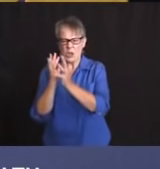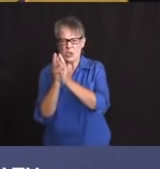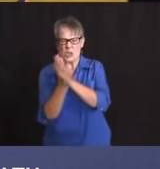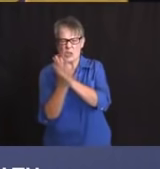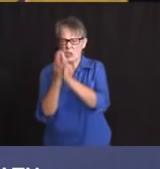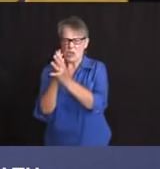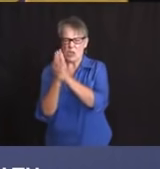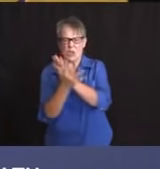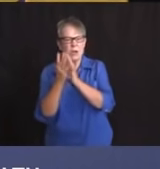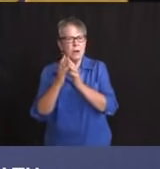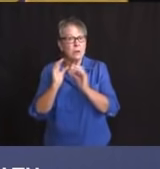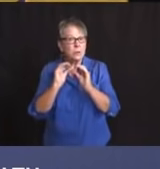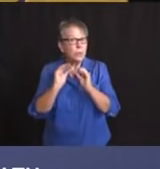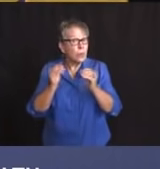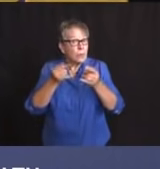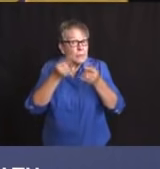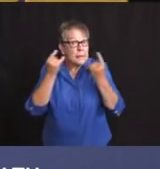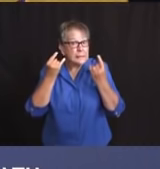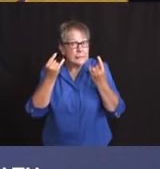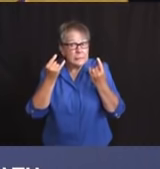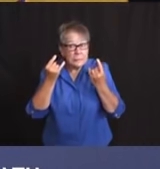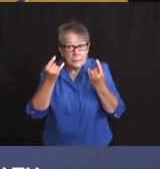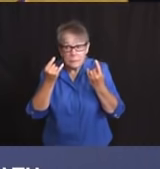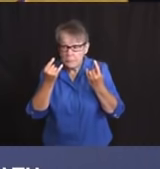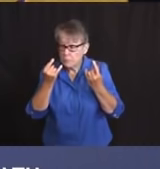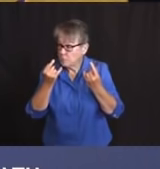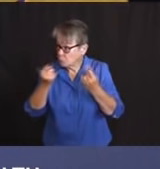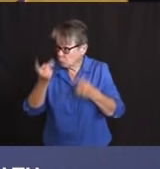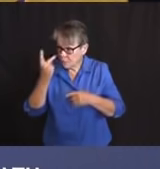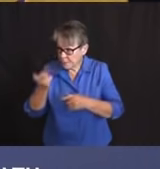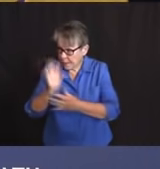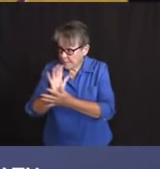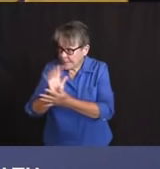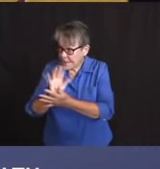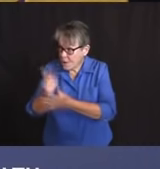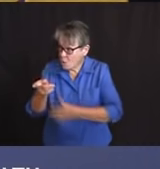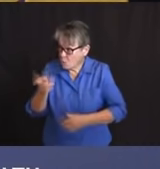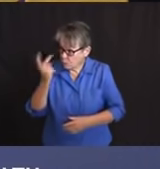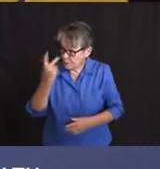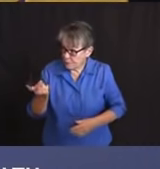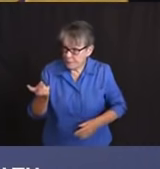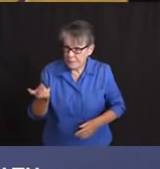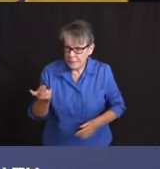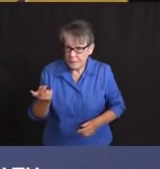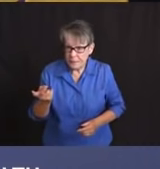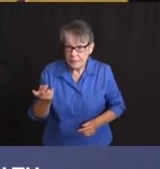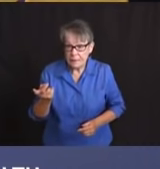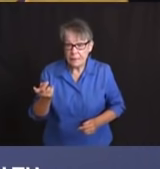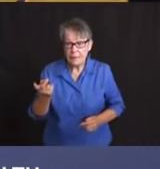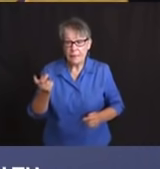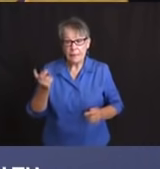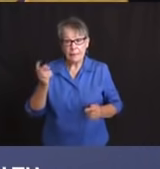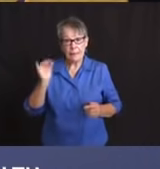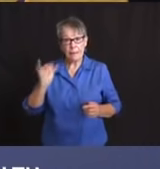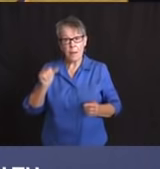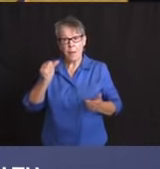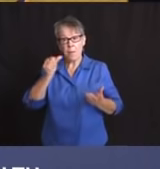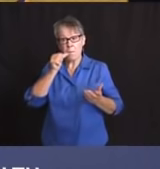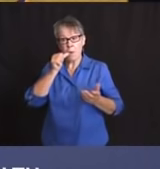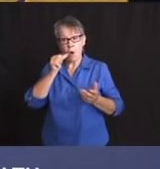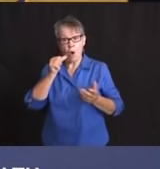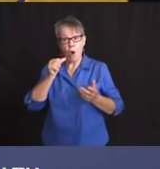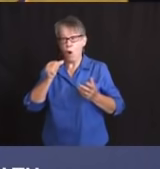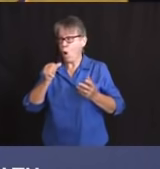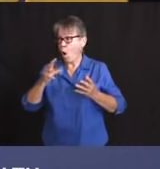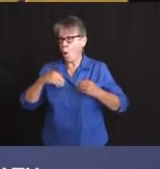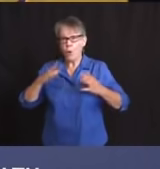video. The bar is owned by the Sea Isle mayor. So I'm wondering if you saw that, if you have a message for him or